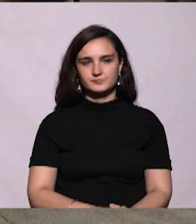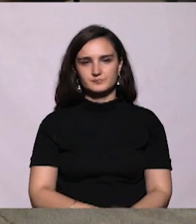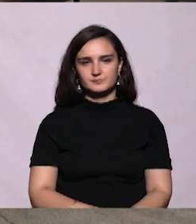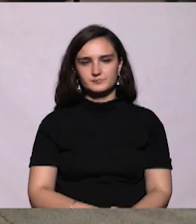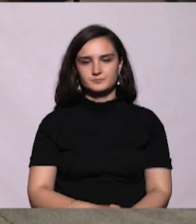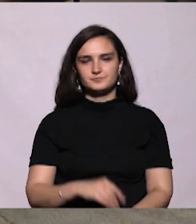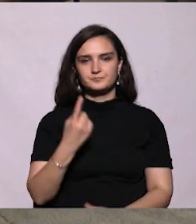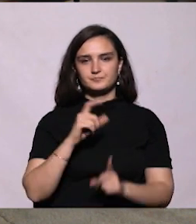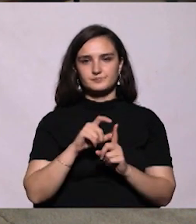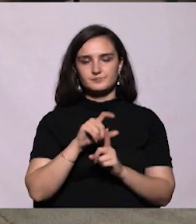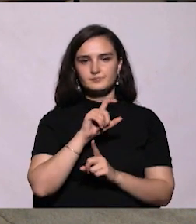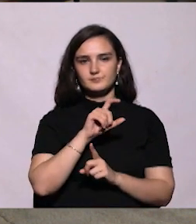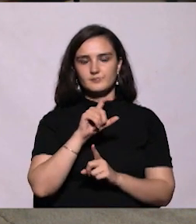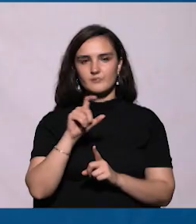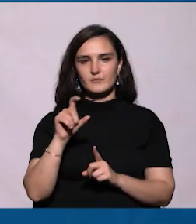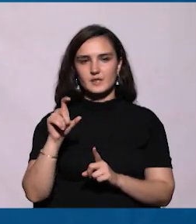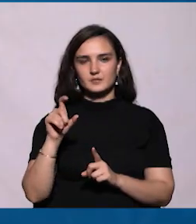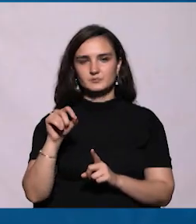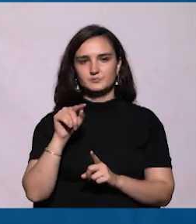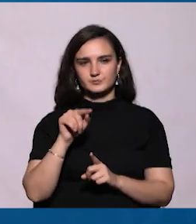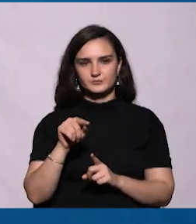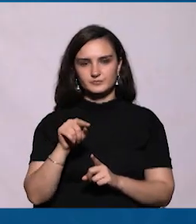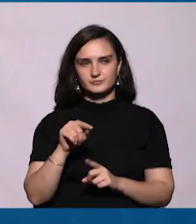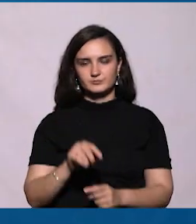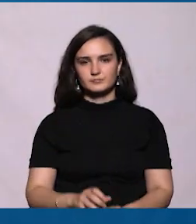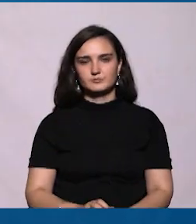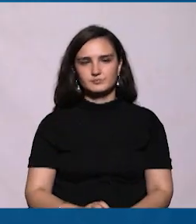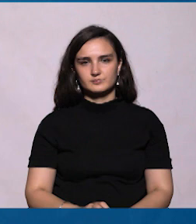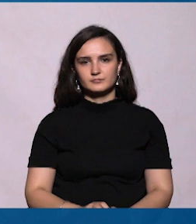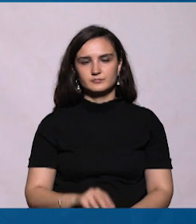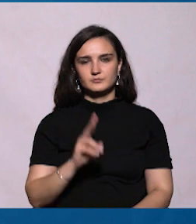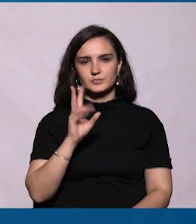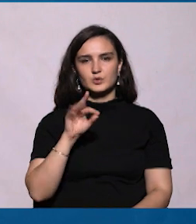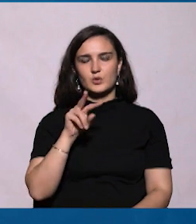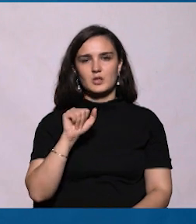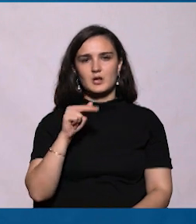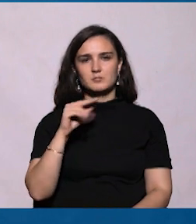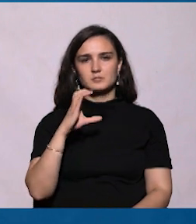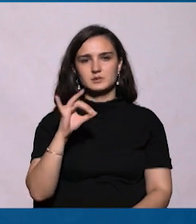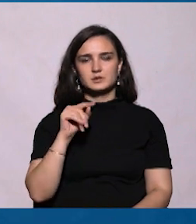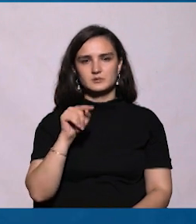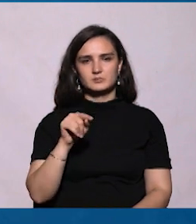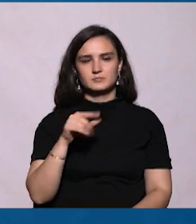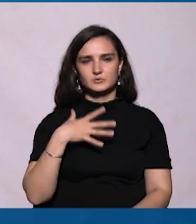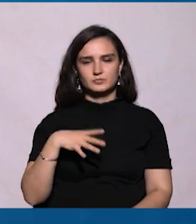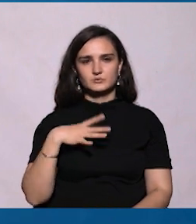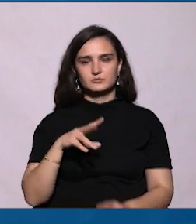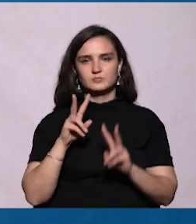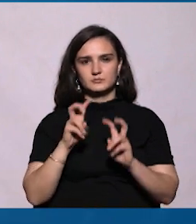Our first word is collapse, and it is a verb. Miss Sophie, can you tell us what collapse means in